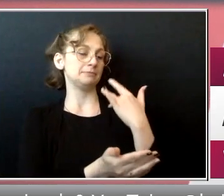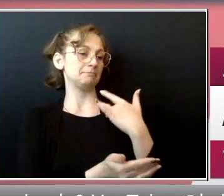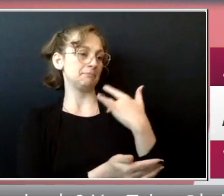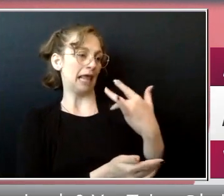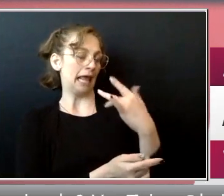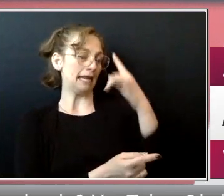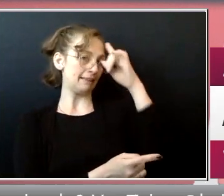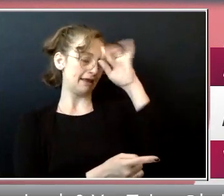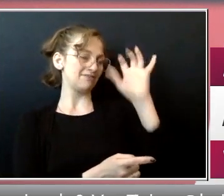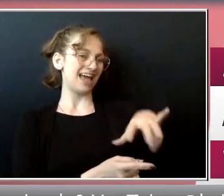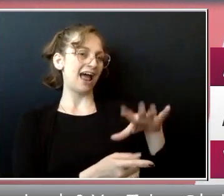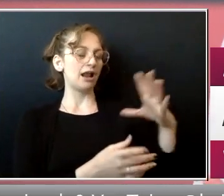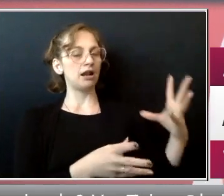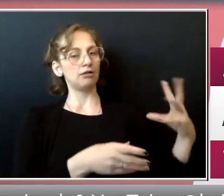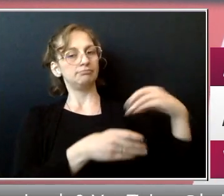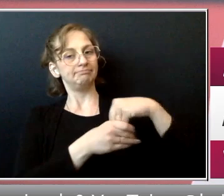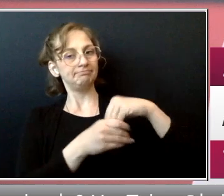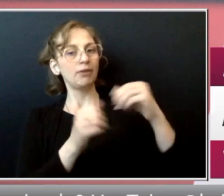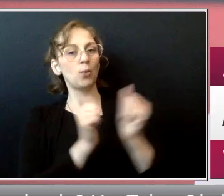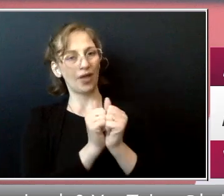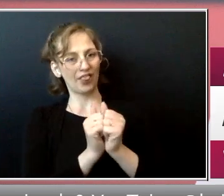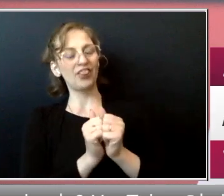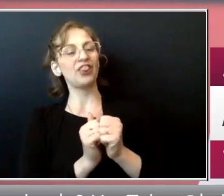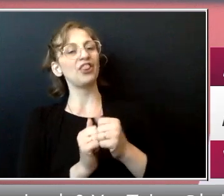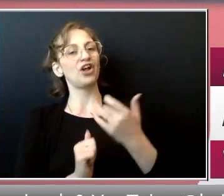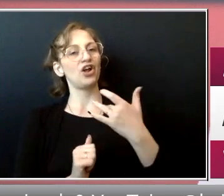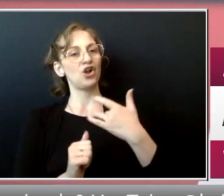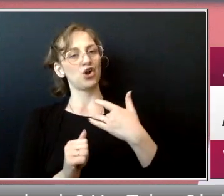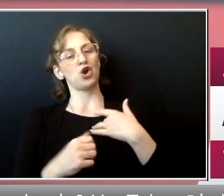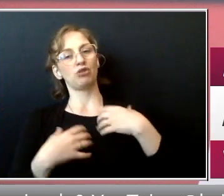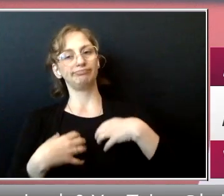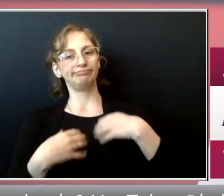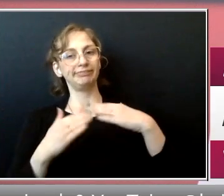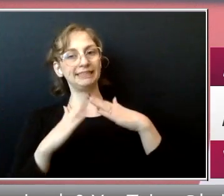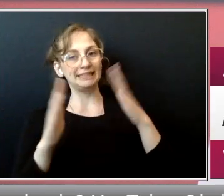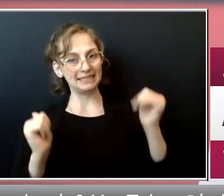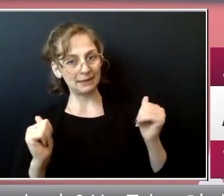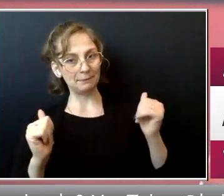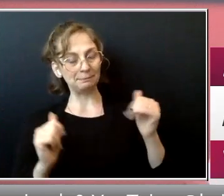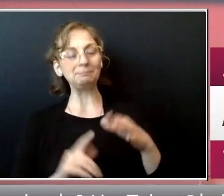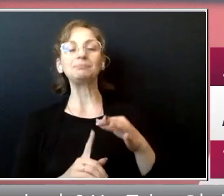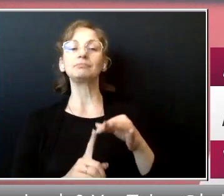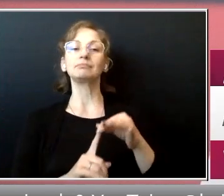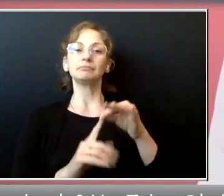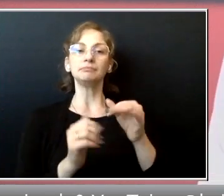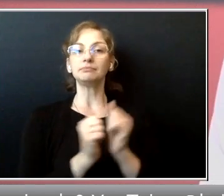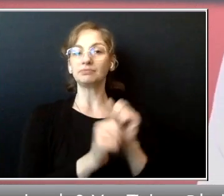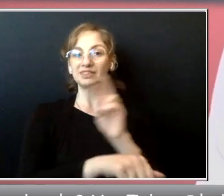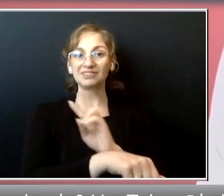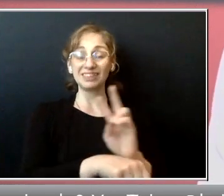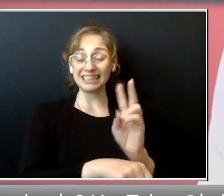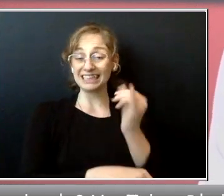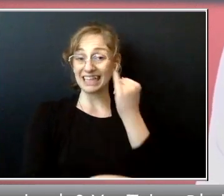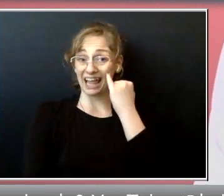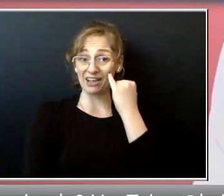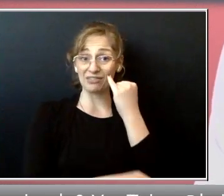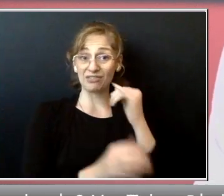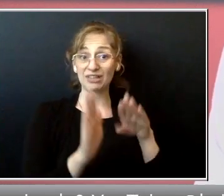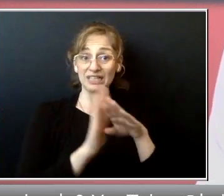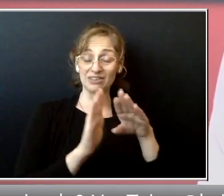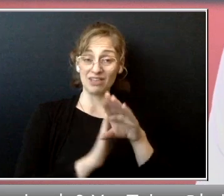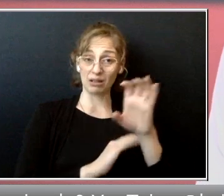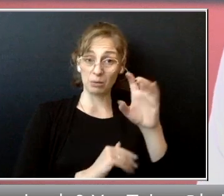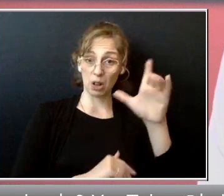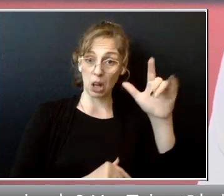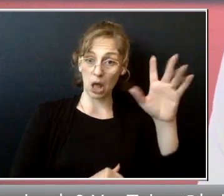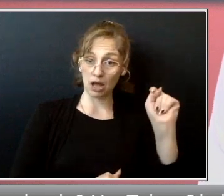And particularly in the veins, in this particular case with blood clots, it can if you get blockages and things like that, and clots